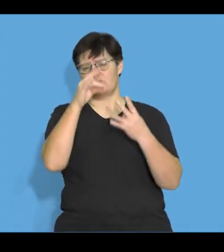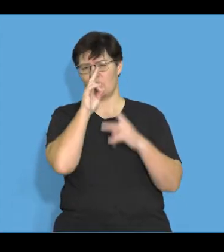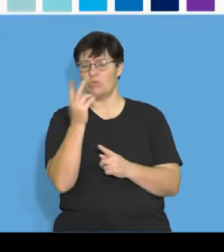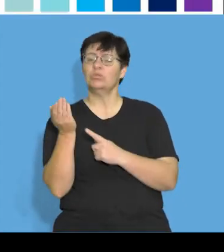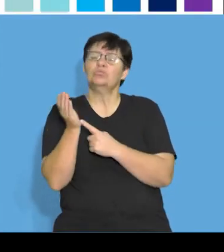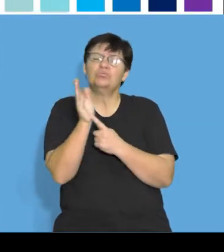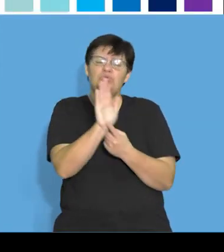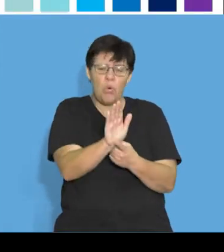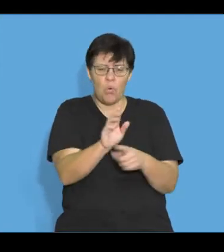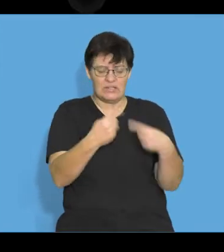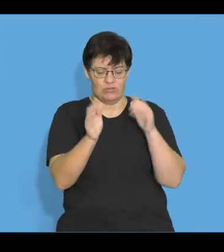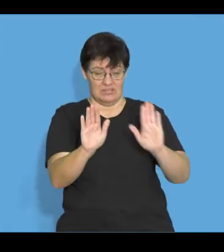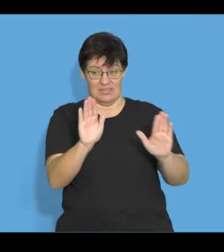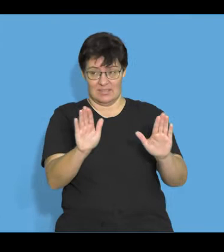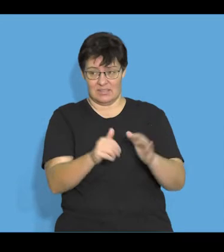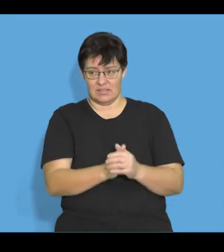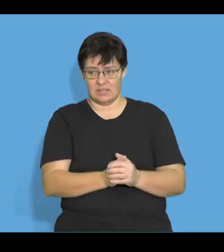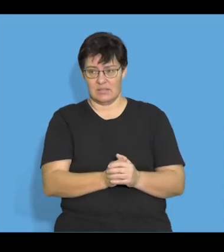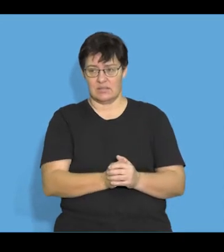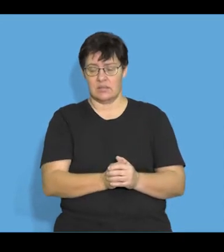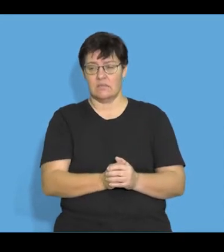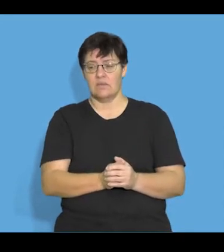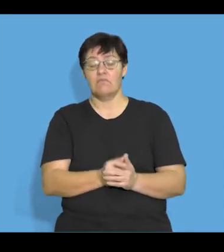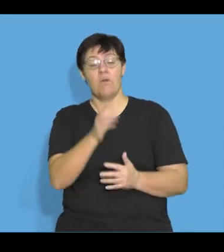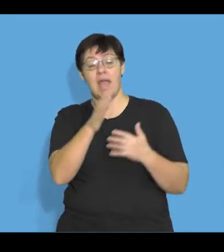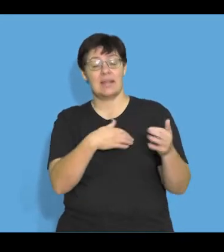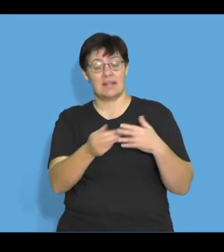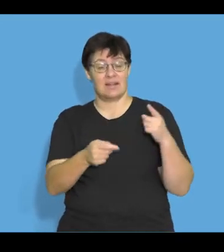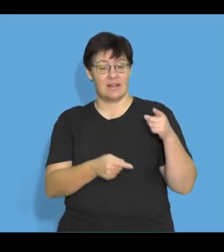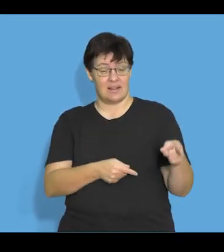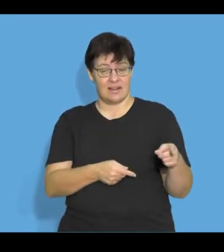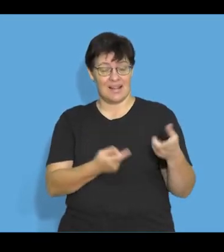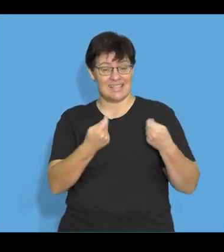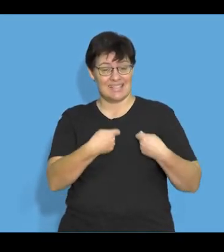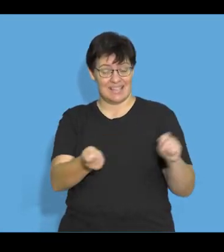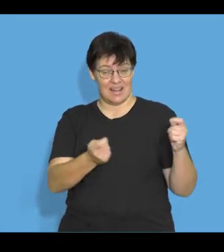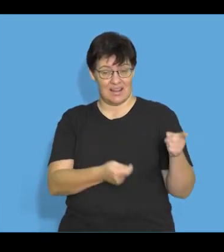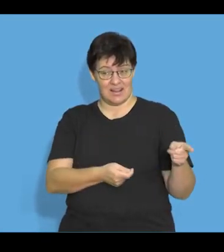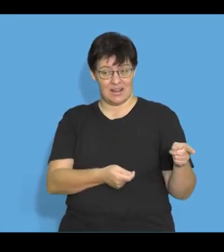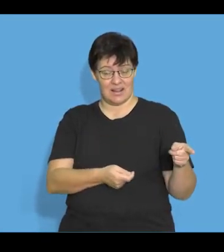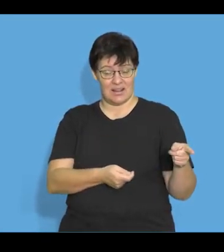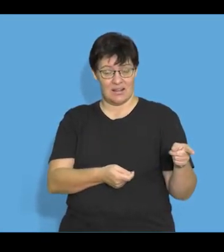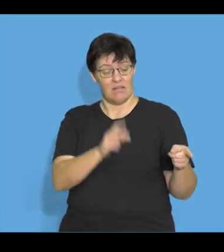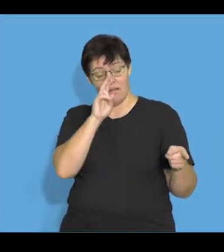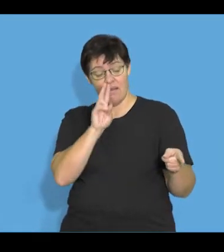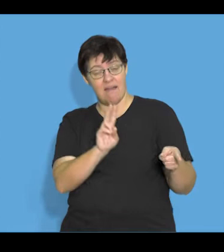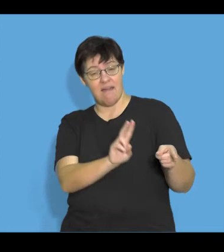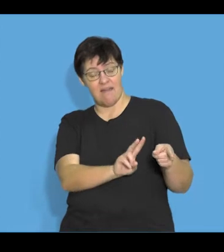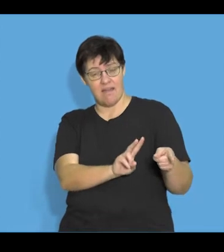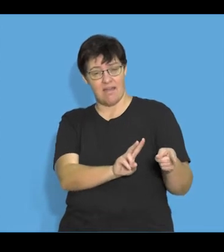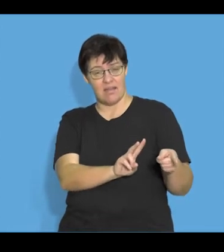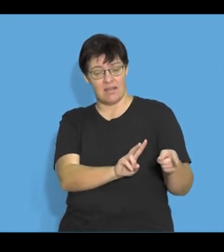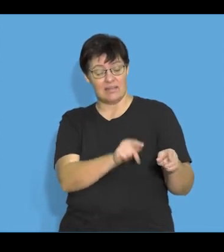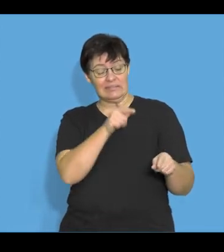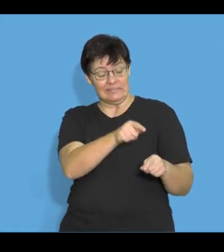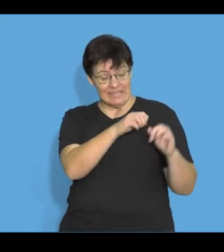you that when you're dealing with a sale, notice with the perpetual inventory